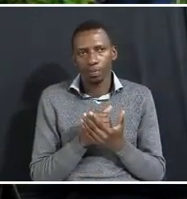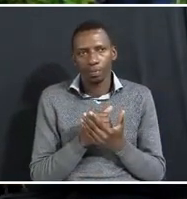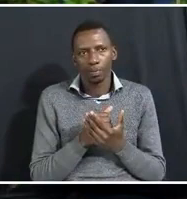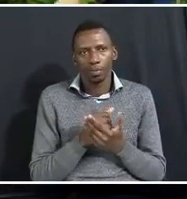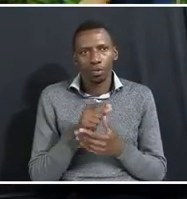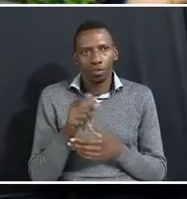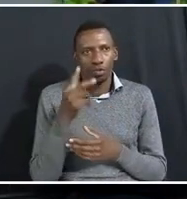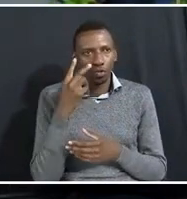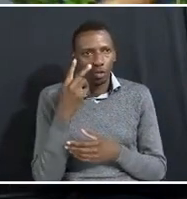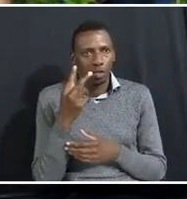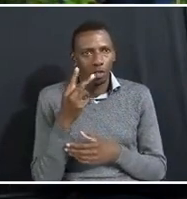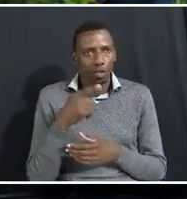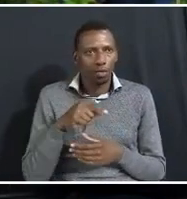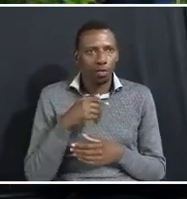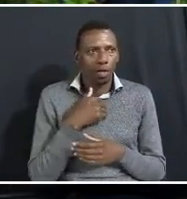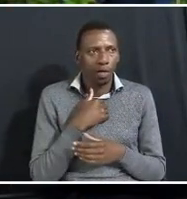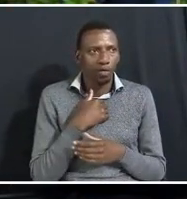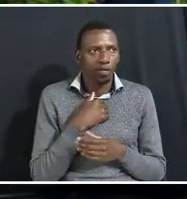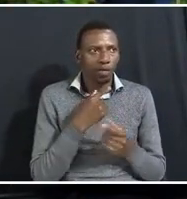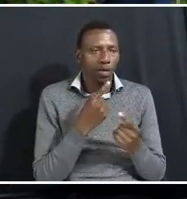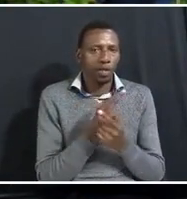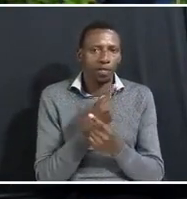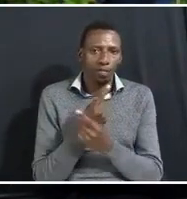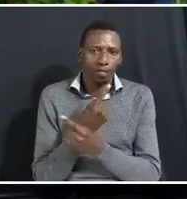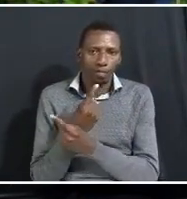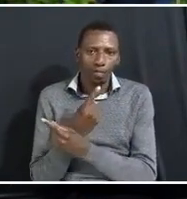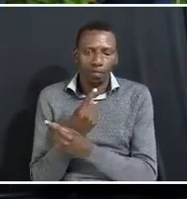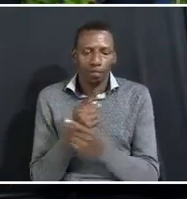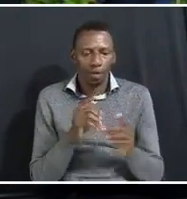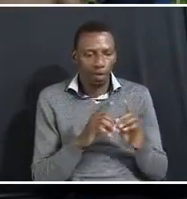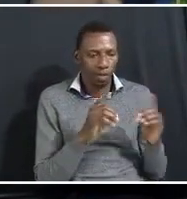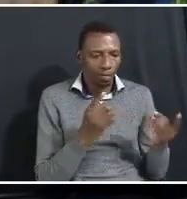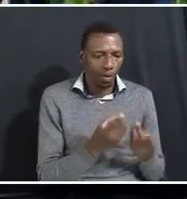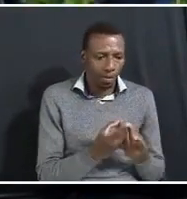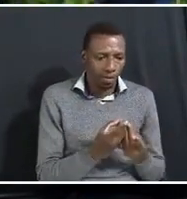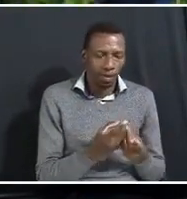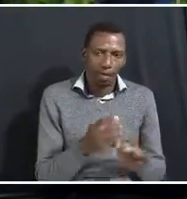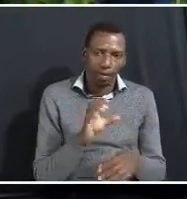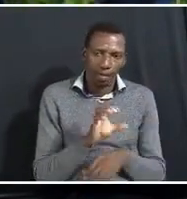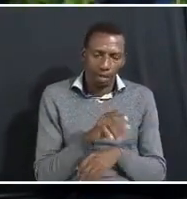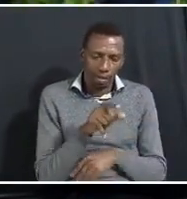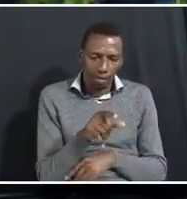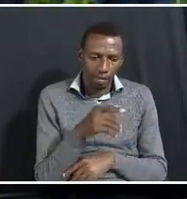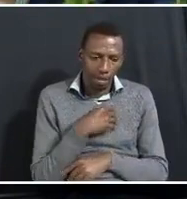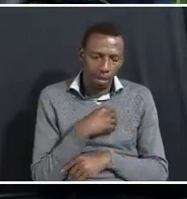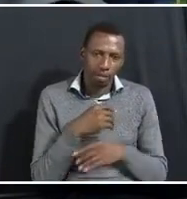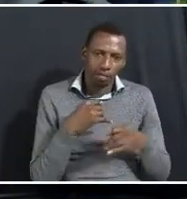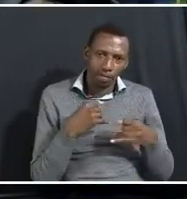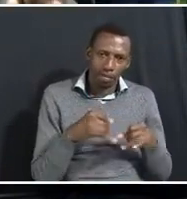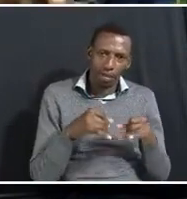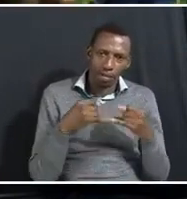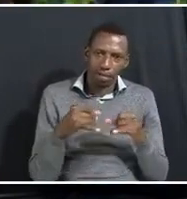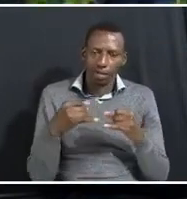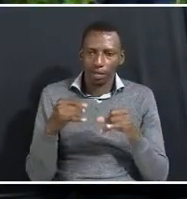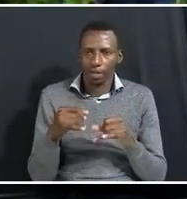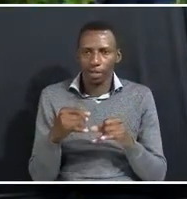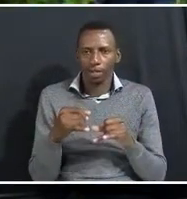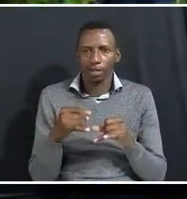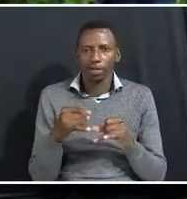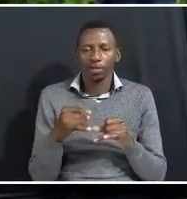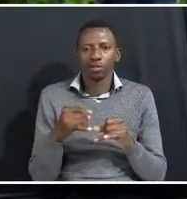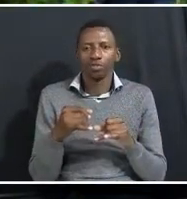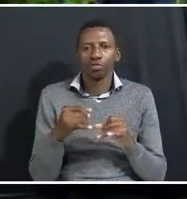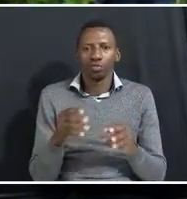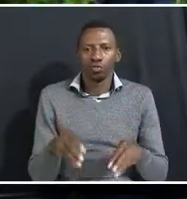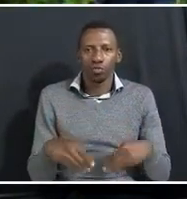you realize that we have different departments and the church has tried as much as possible to simplify its